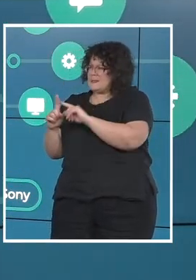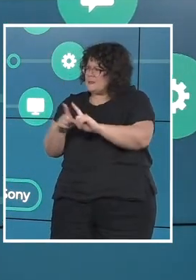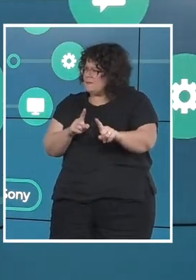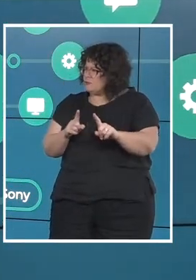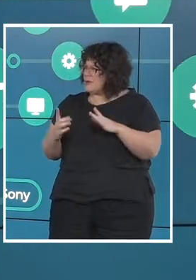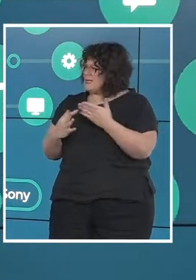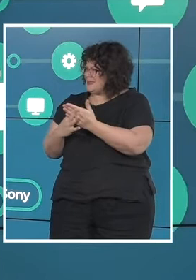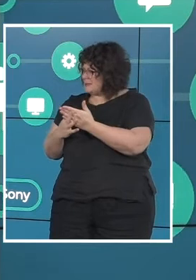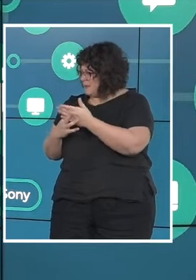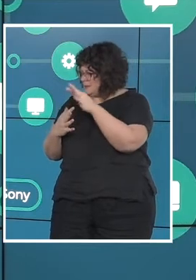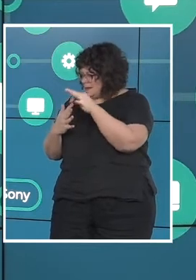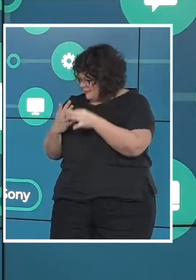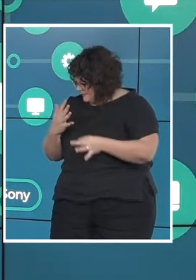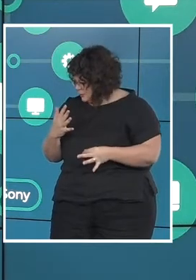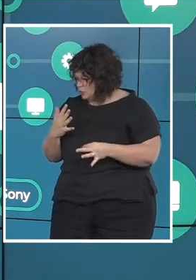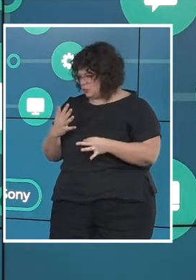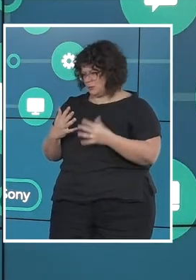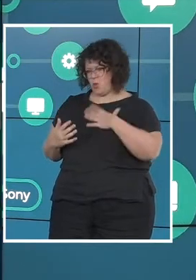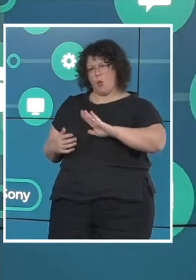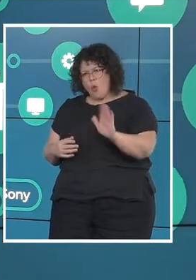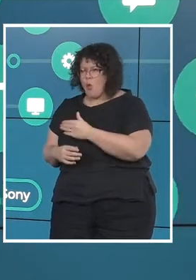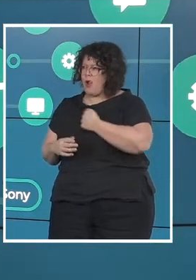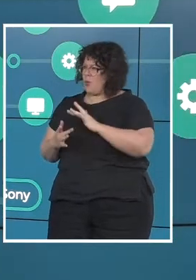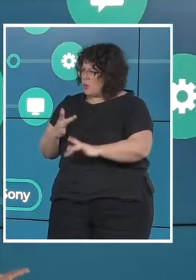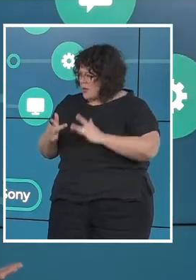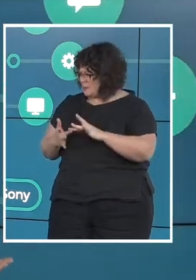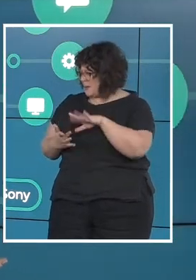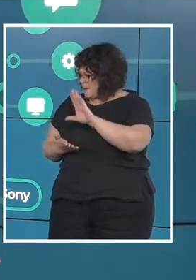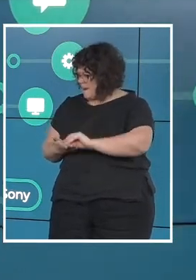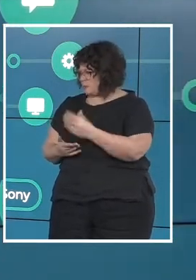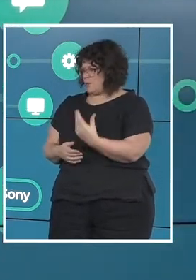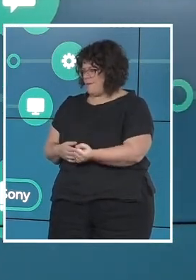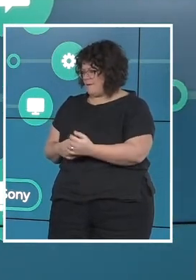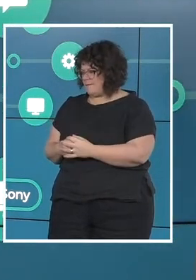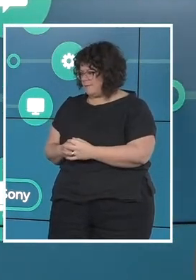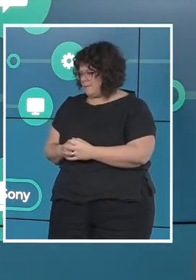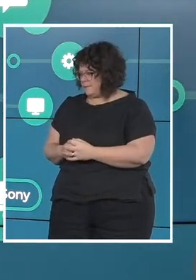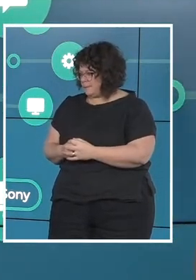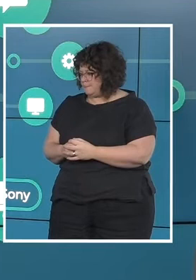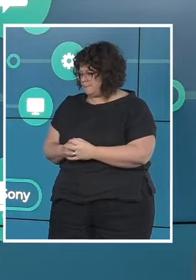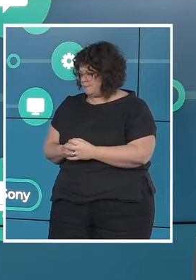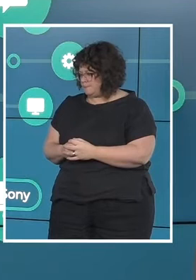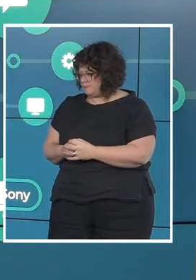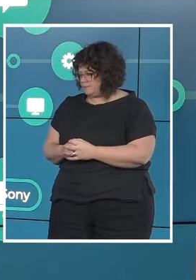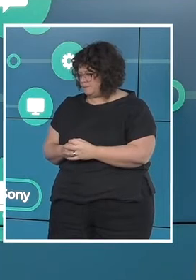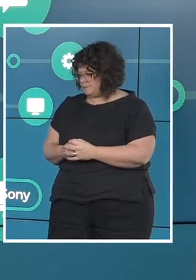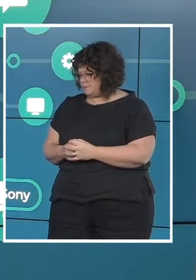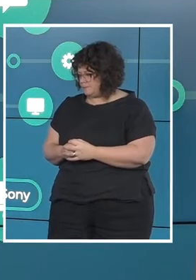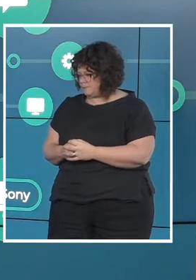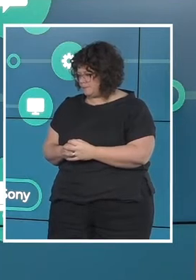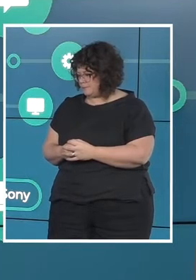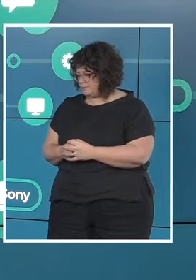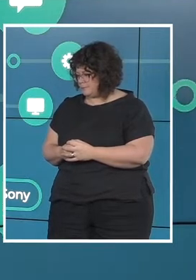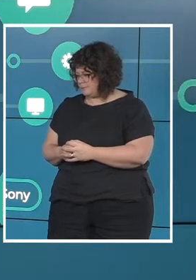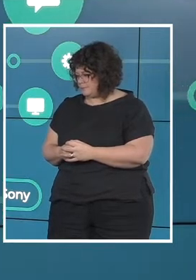have. This is by no means everything that we check for when we're thinking about accessibility, but we have narrowed it down to